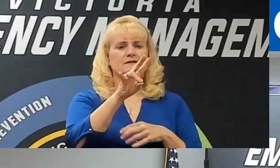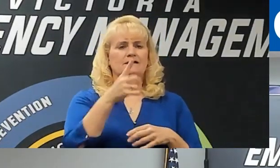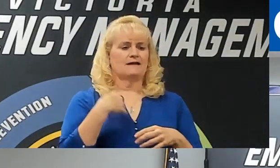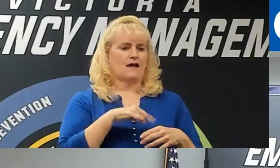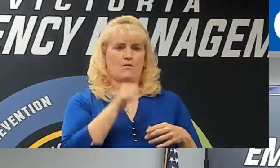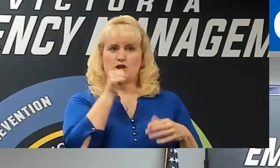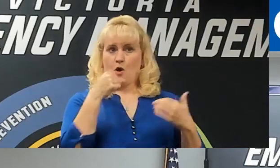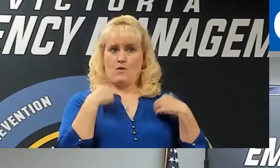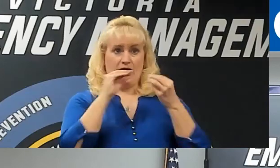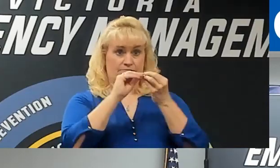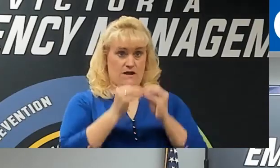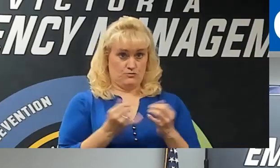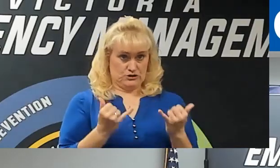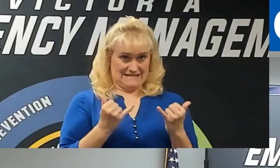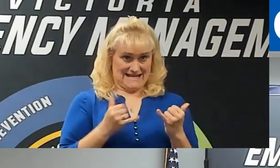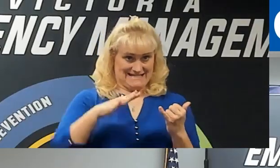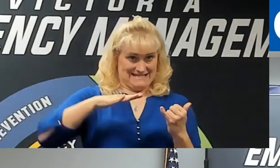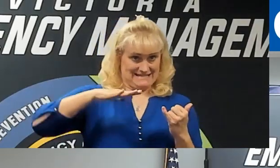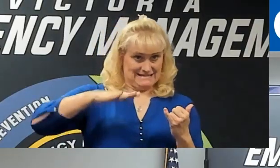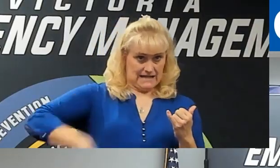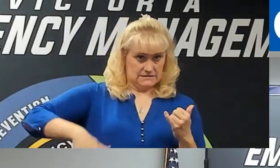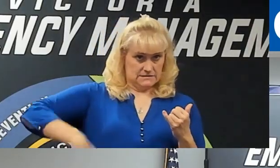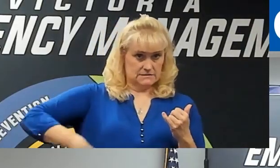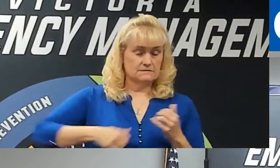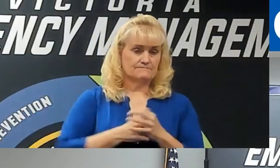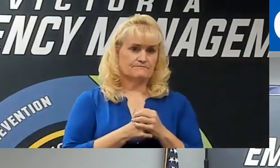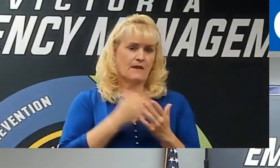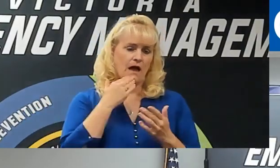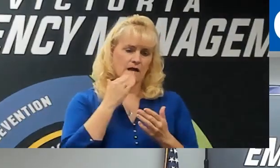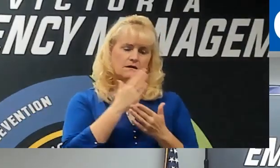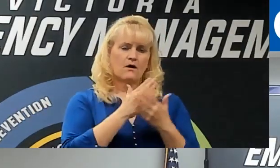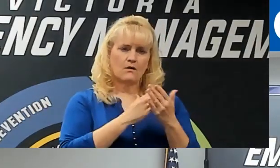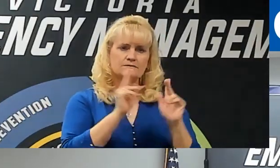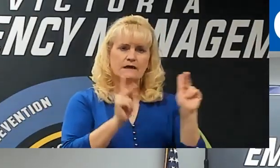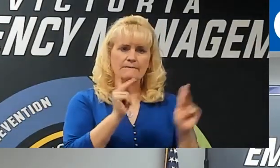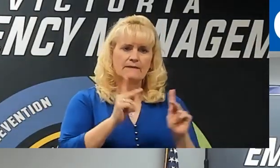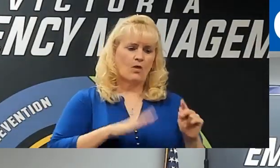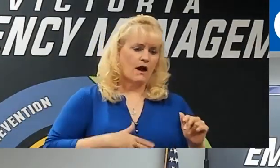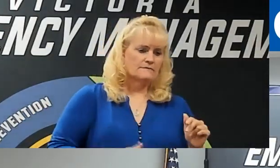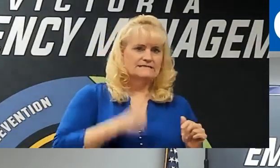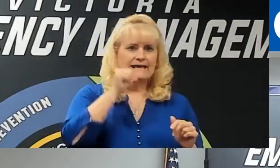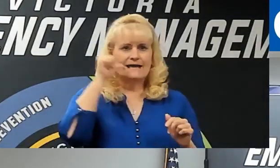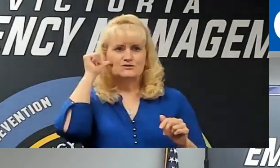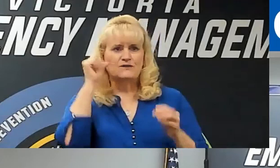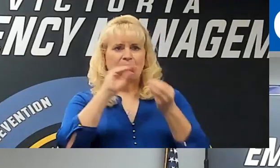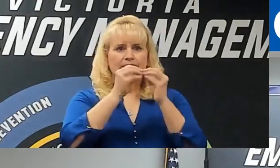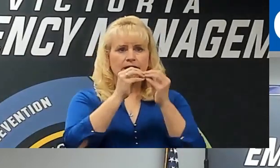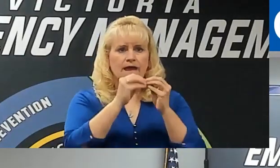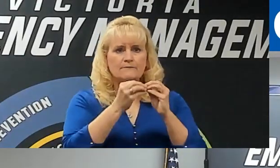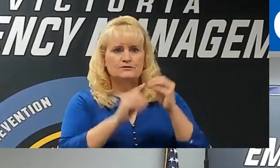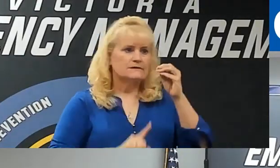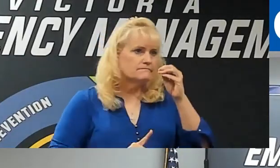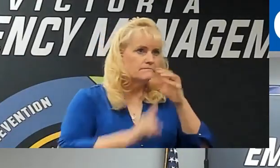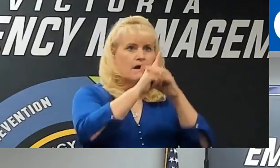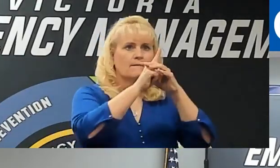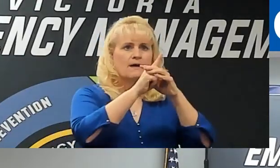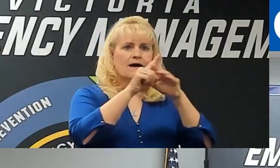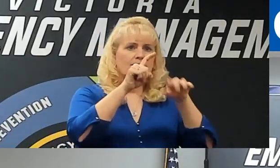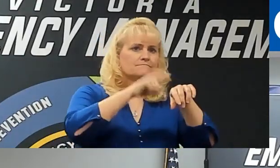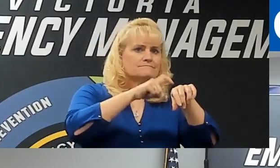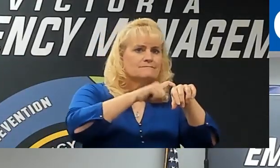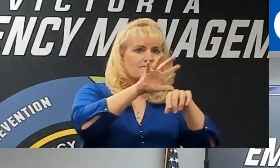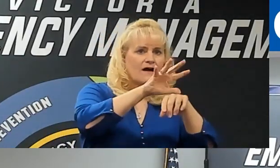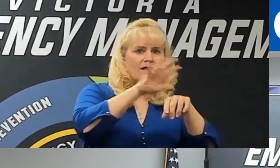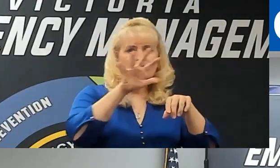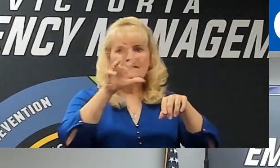numbers in today as of yet. I know there were some folks that were a little upset yesterday when the numbers didn't come out at 5 or 5:30. We're